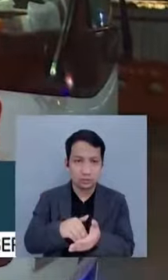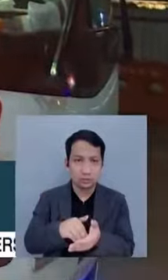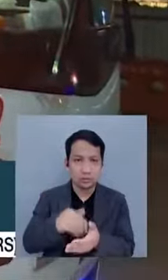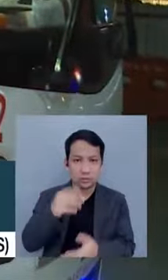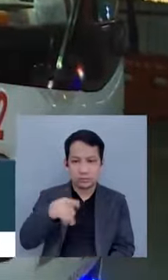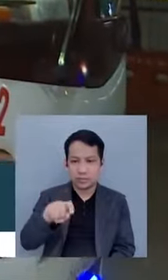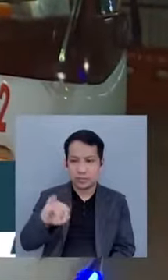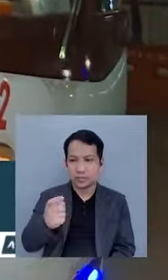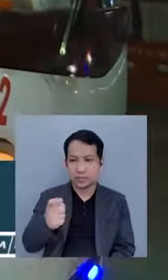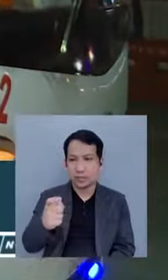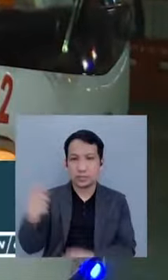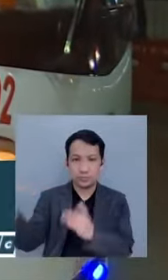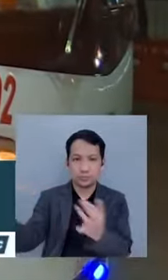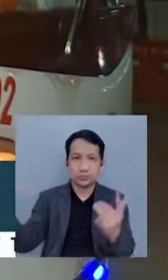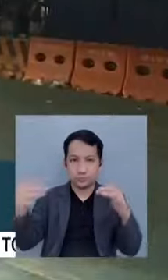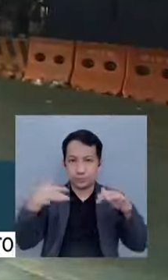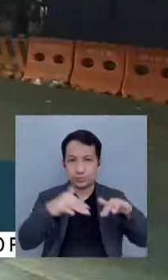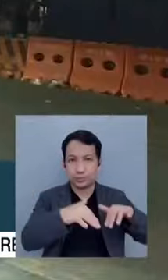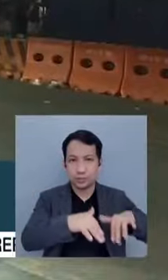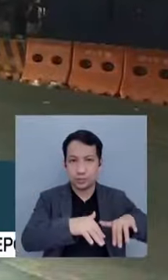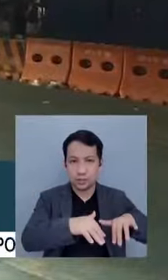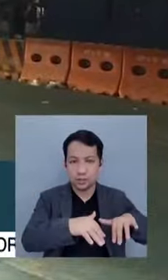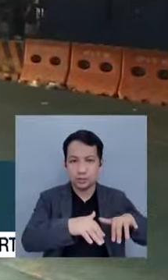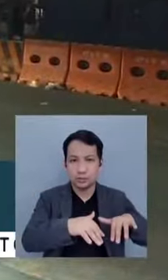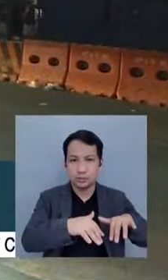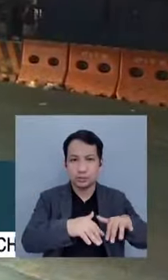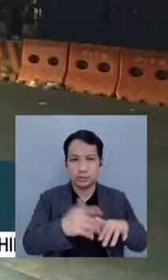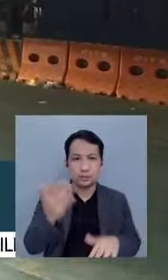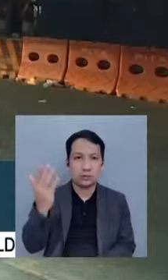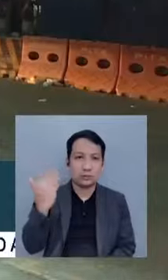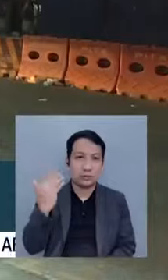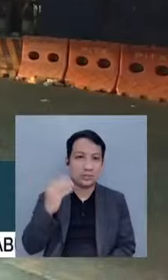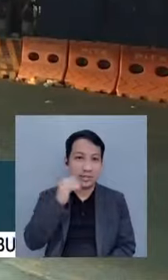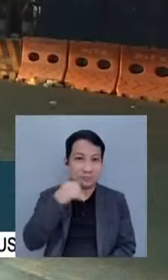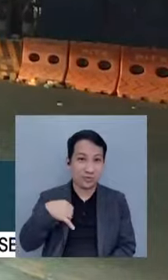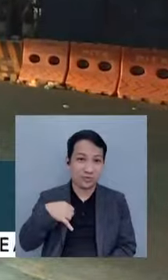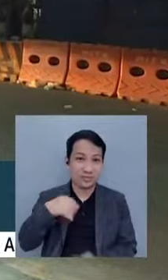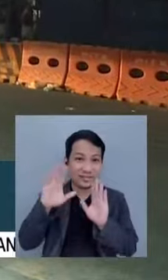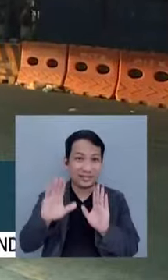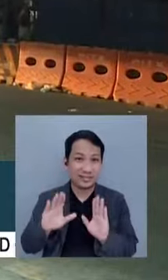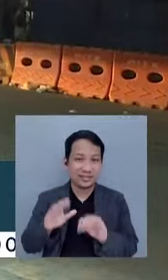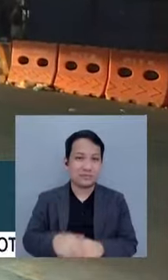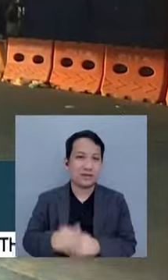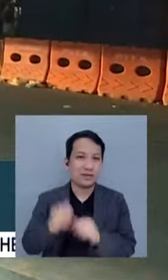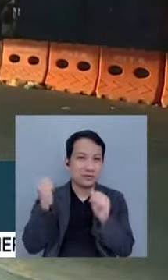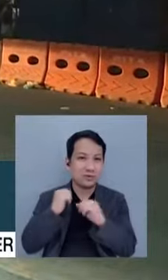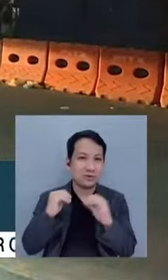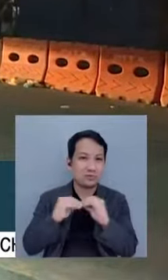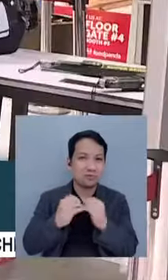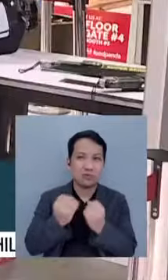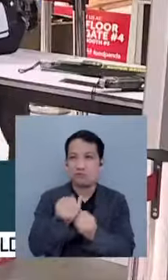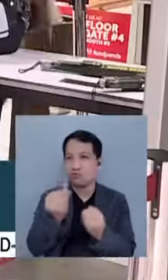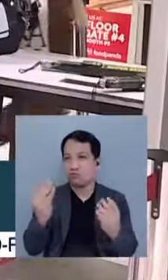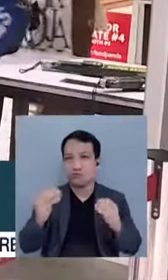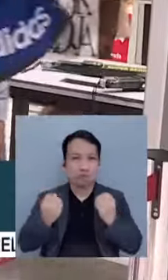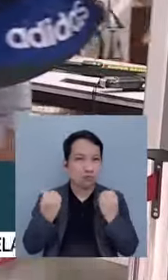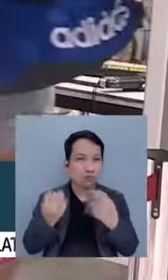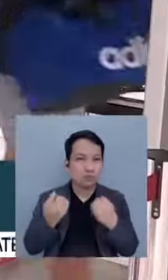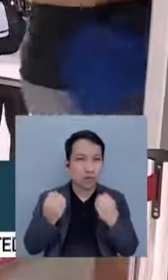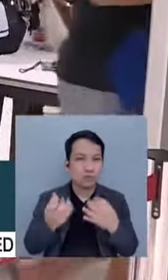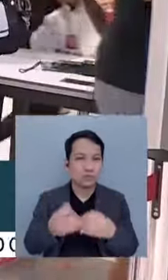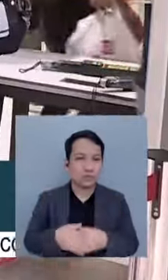Parañaque Integrated Terminal Exchange on Easter Sunday. Authorities there are expecting the number of passengers to